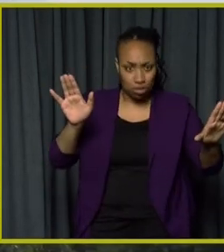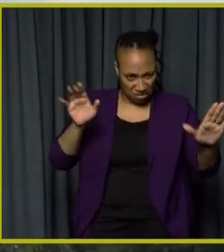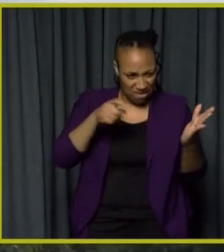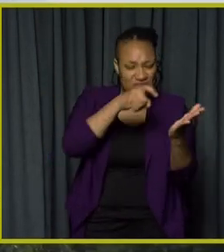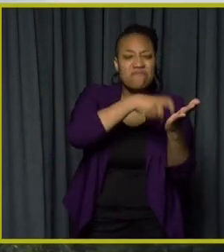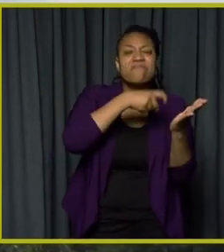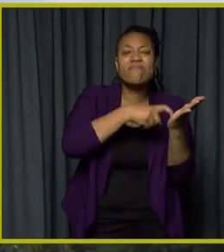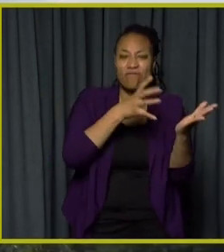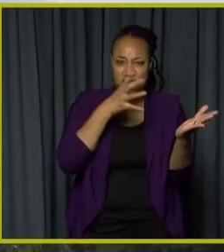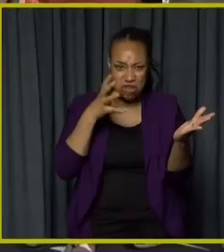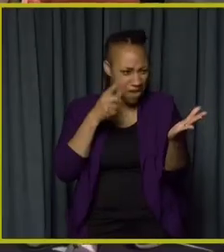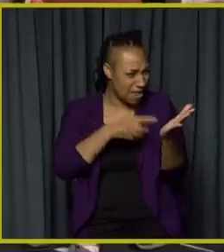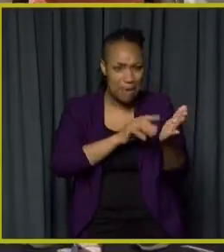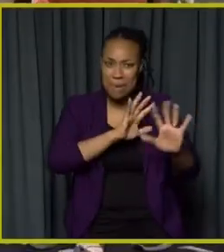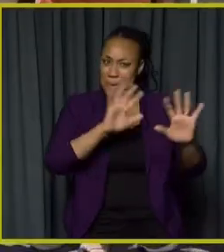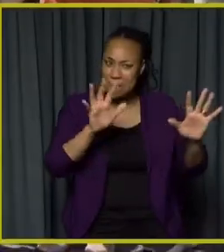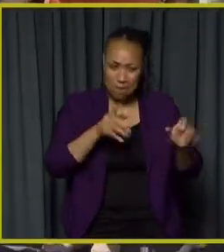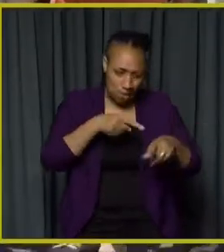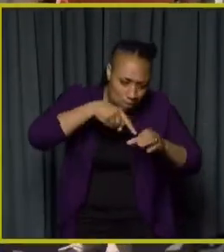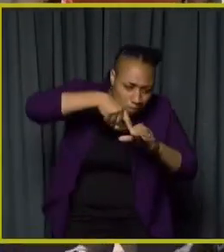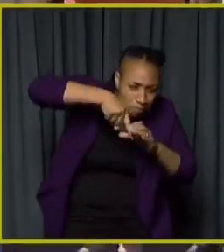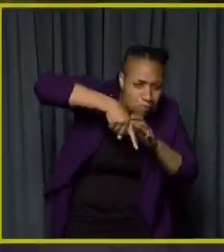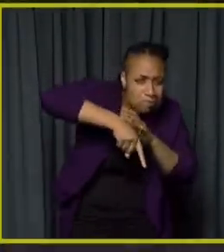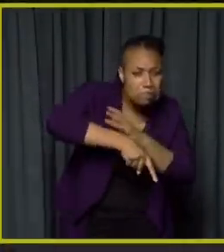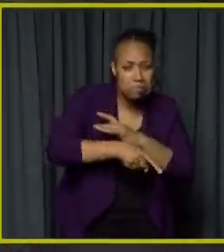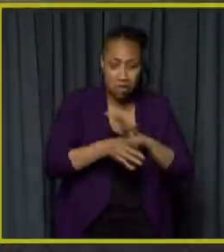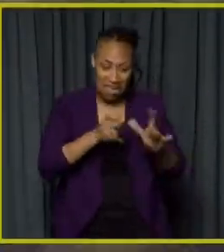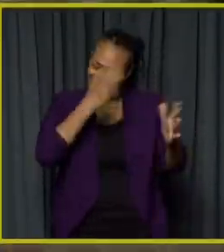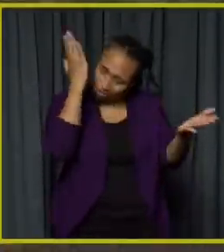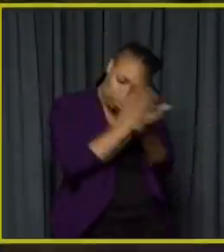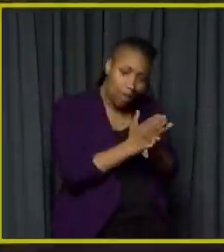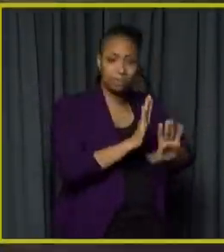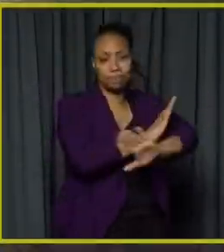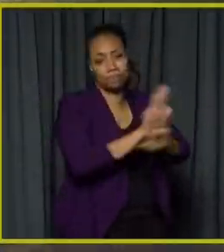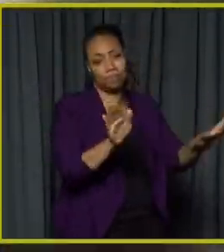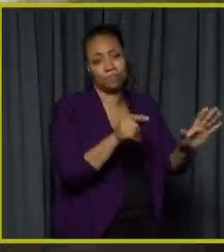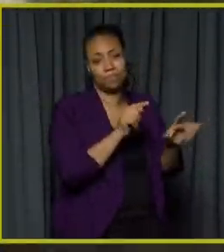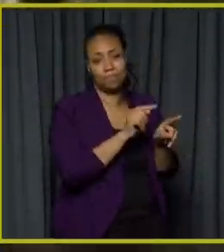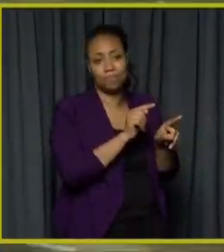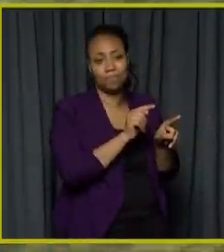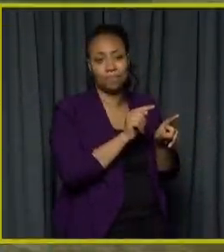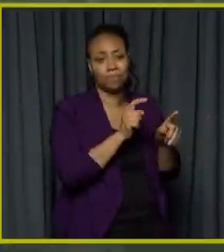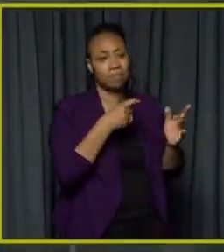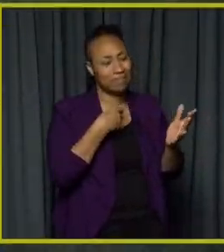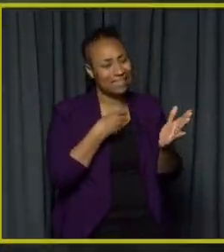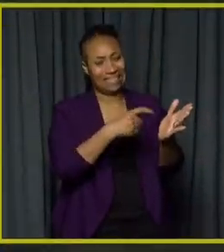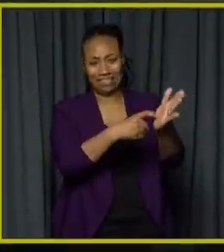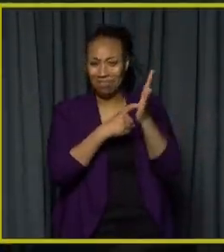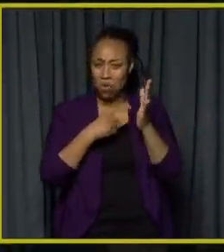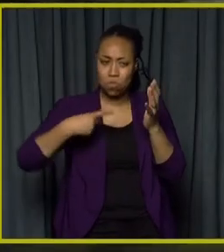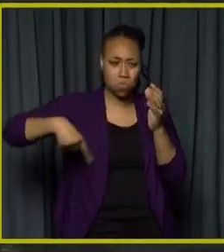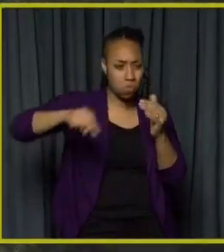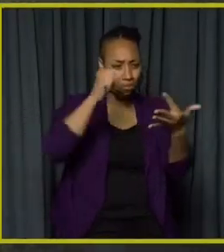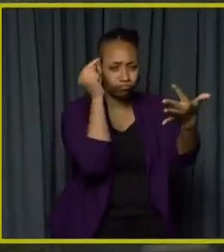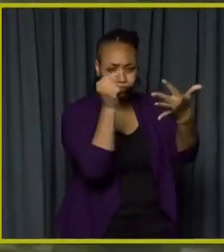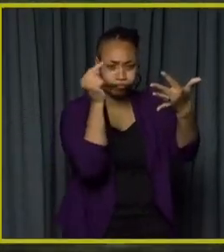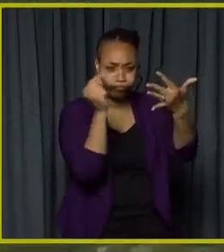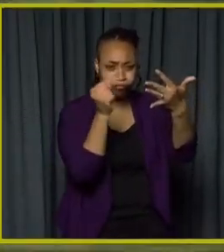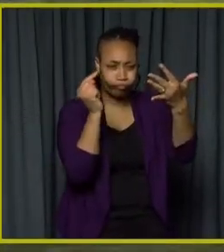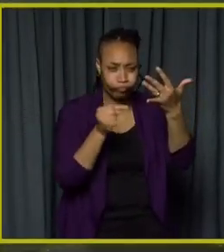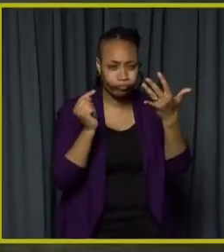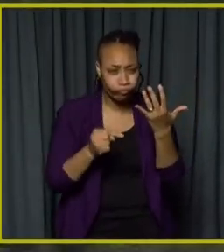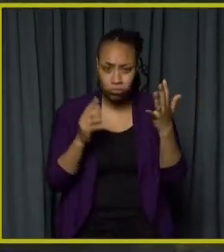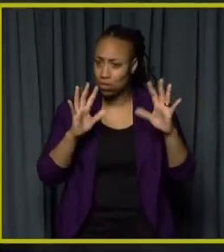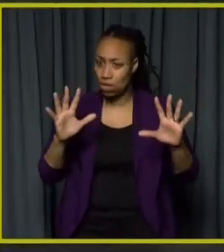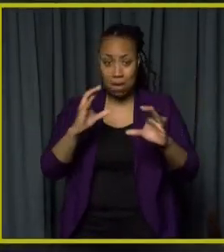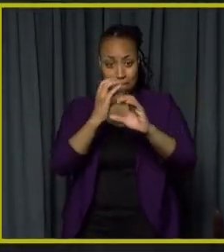and offshore drilling. We demand a ban on all new pipelines, refineries, and coal, oil,